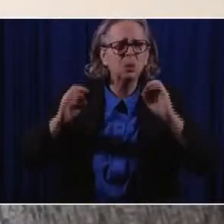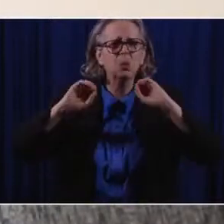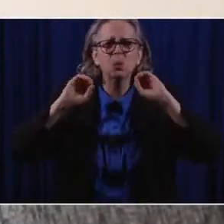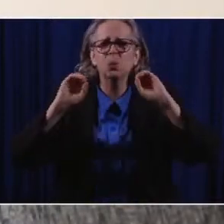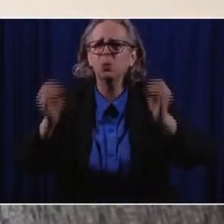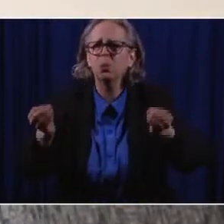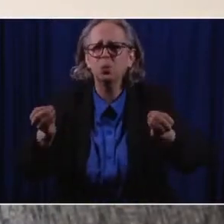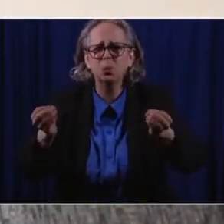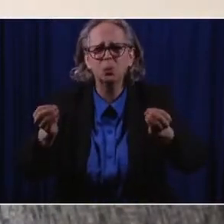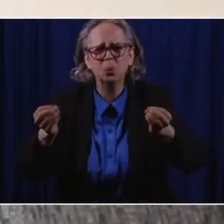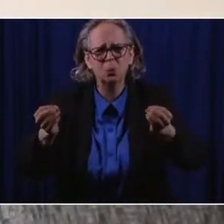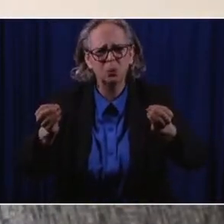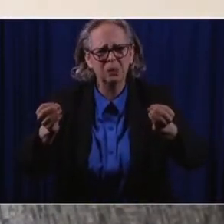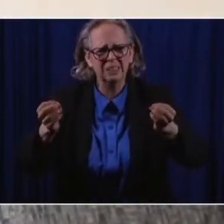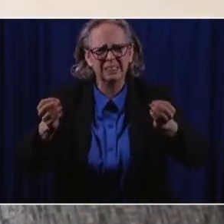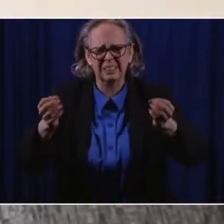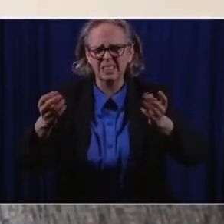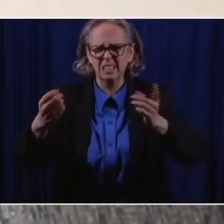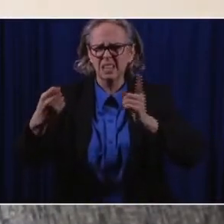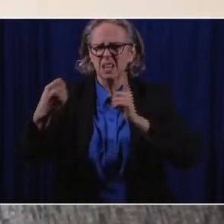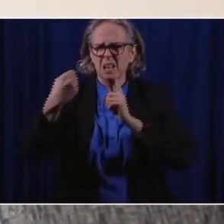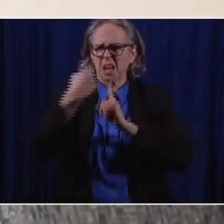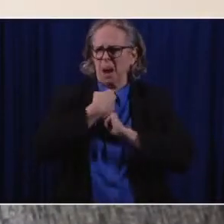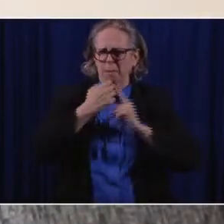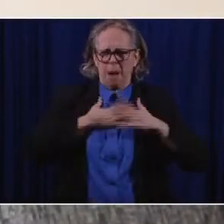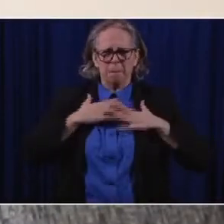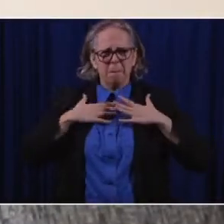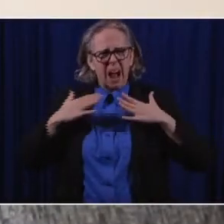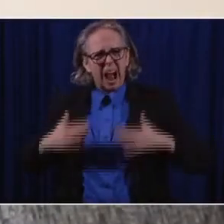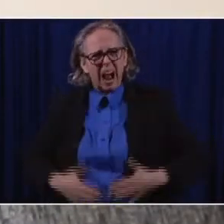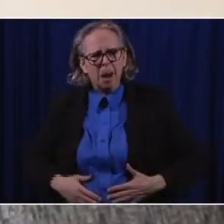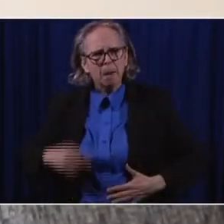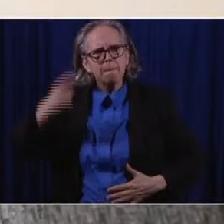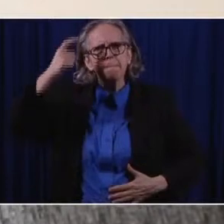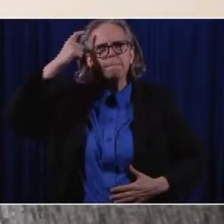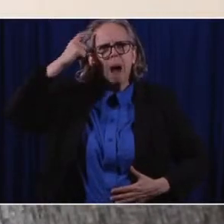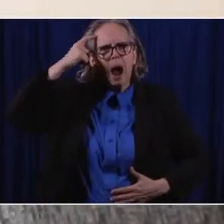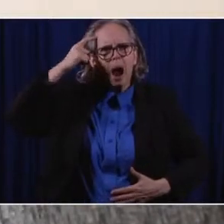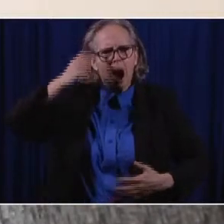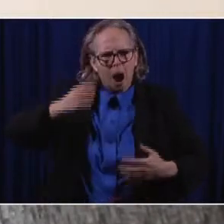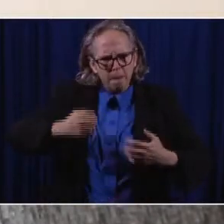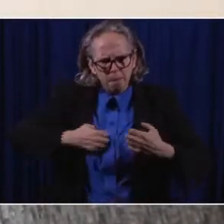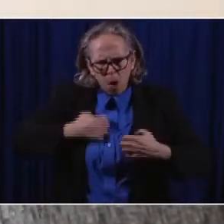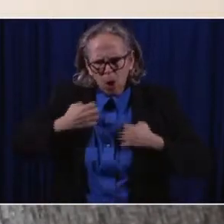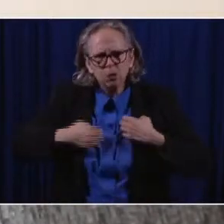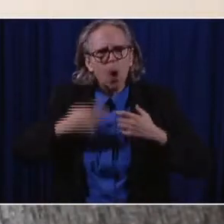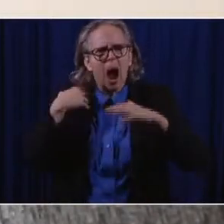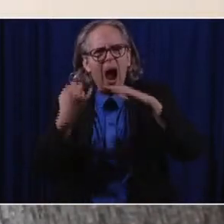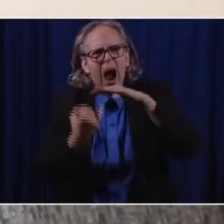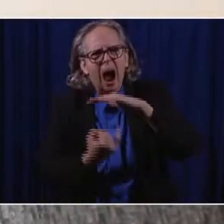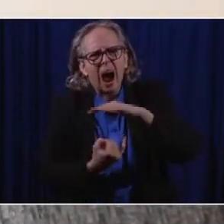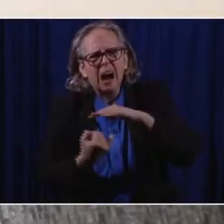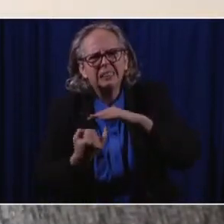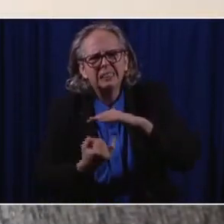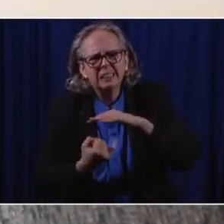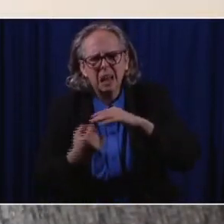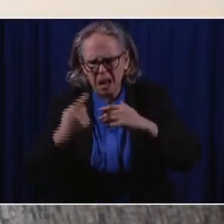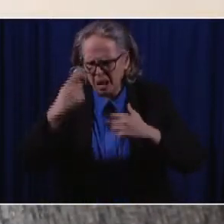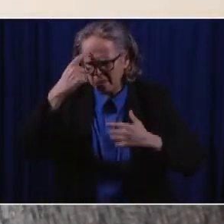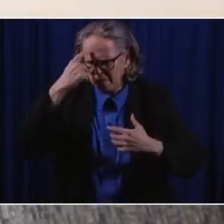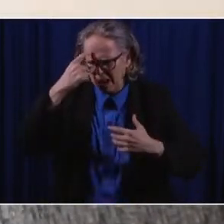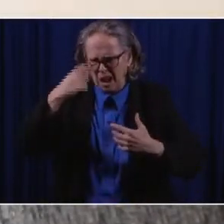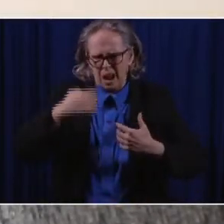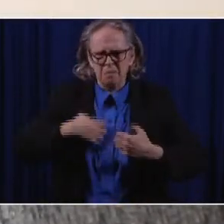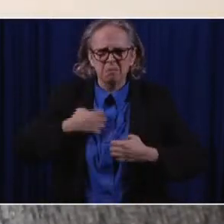body, but it affects you mentally. The isolation of that is really hard. And seeing both sides of it